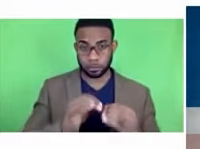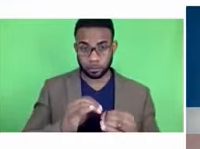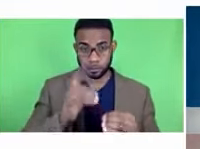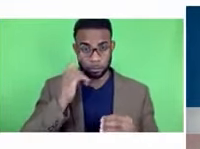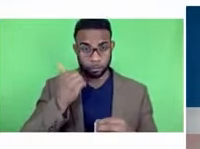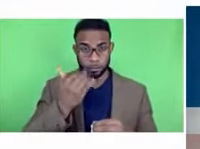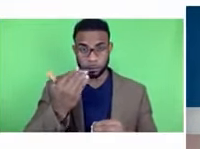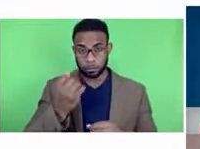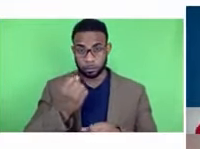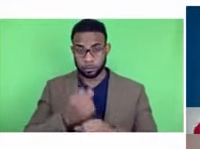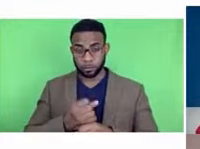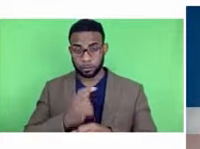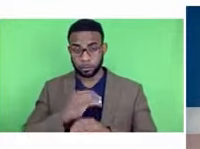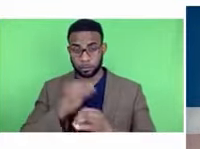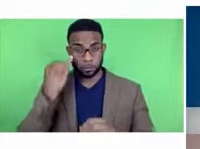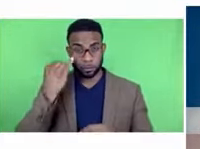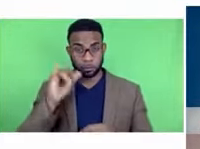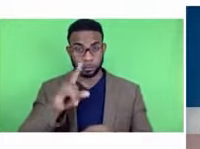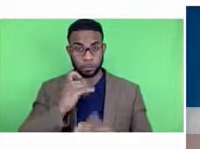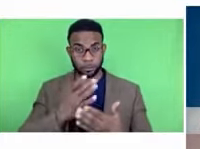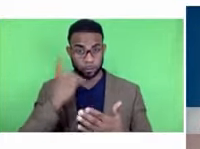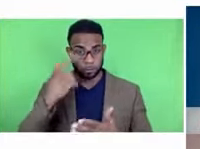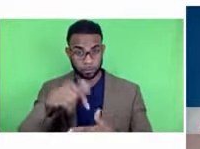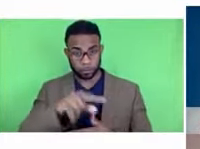15 years, and you had no idea that this was a thing for them.